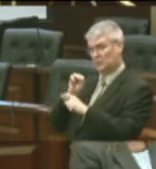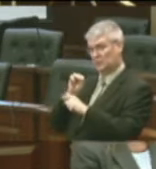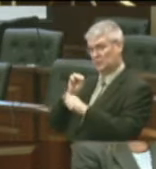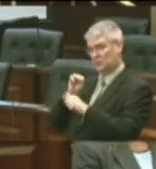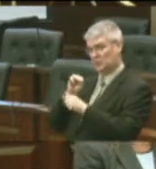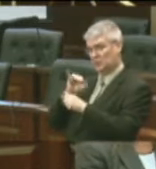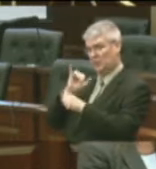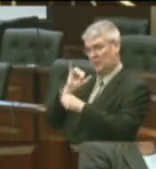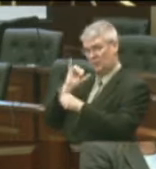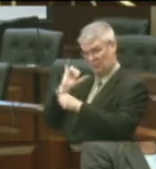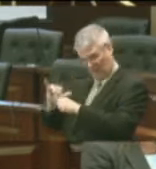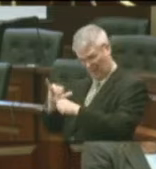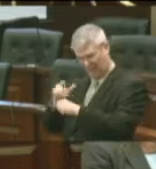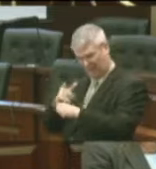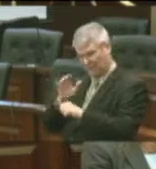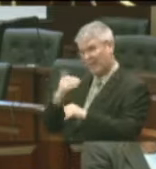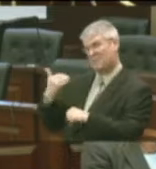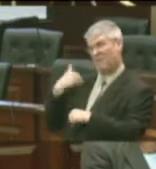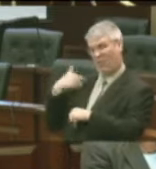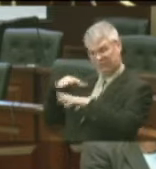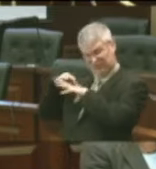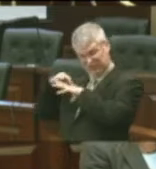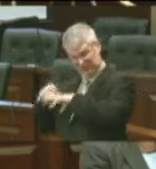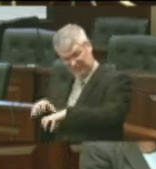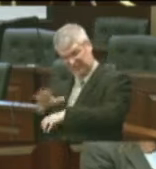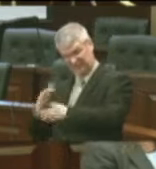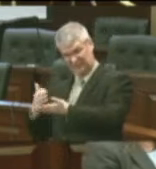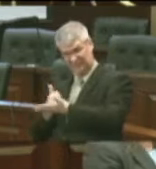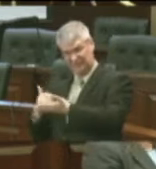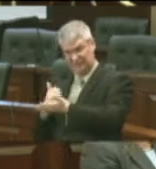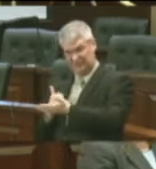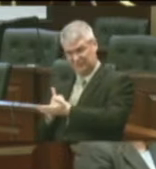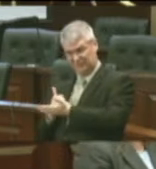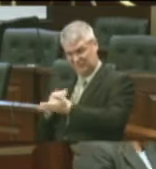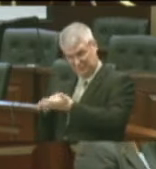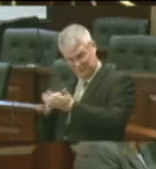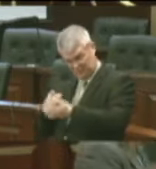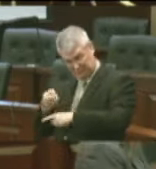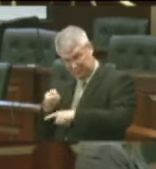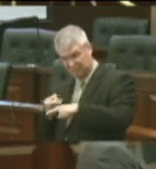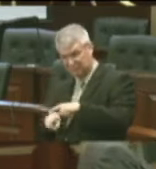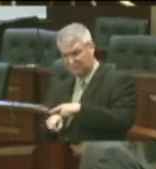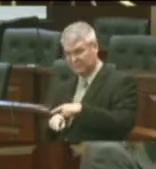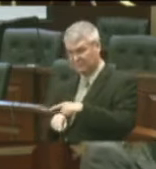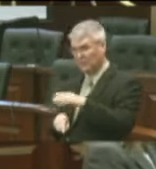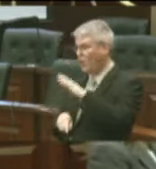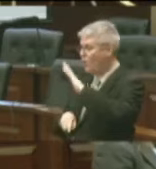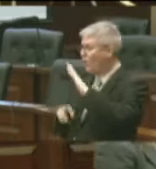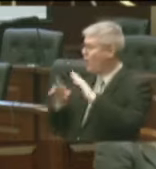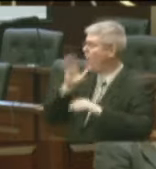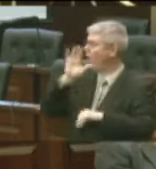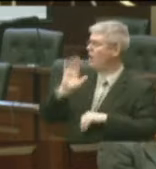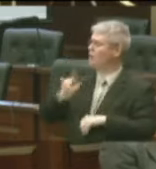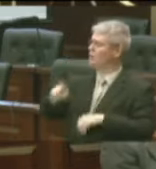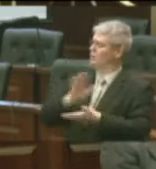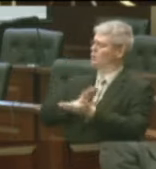you total the line items, the individual, the professional development, the